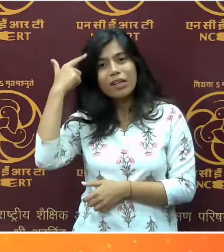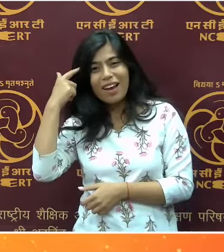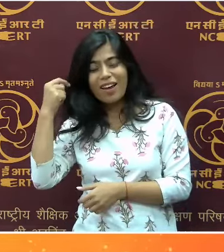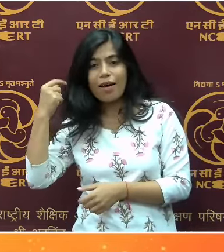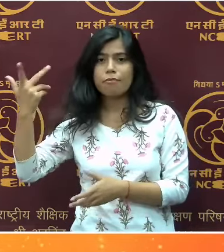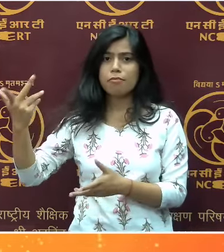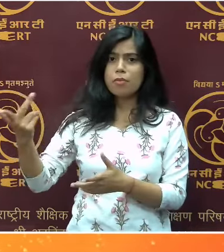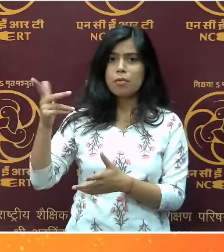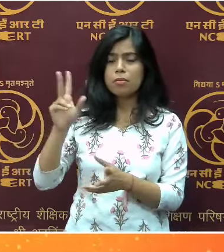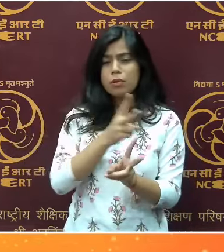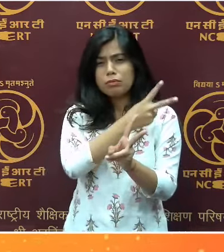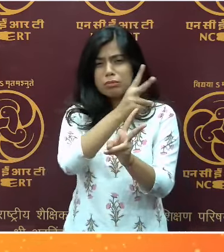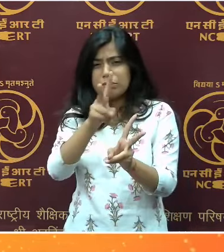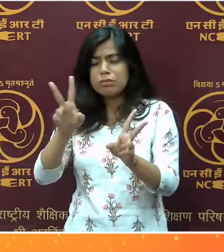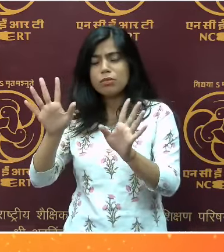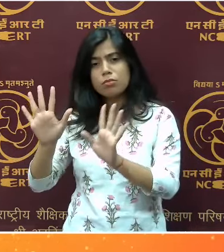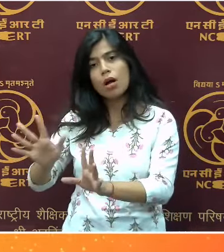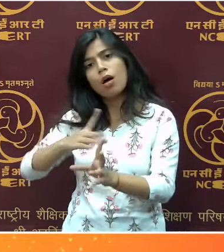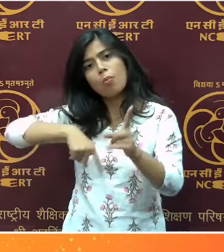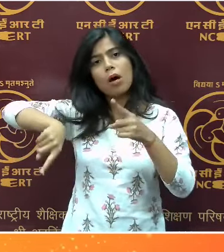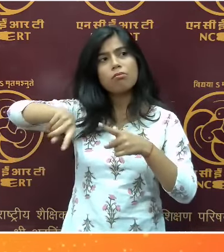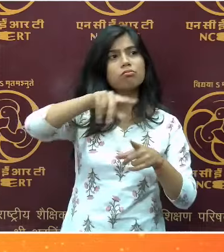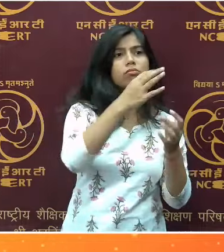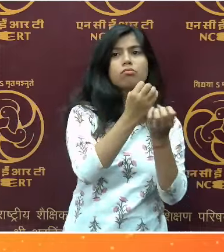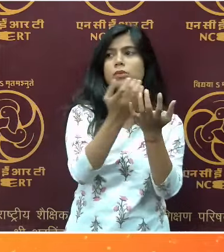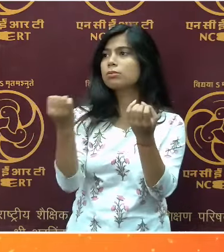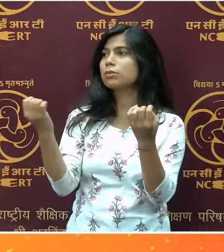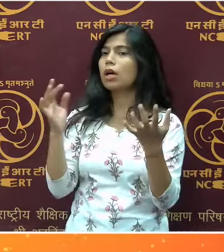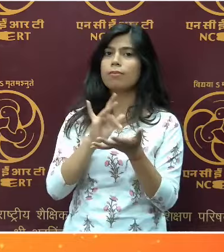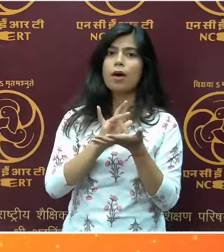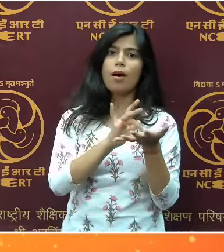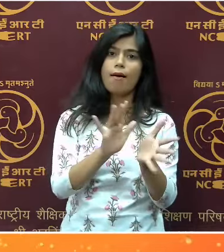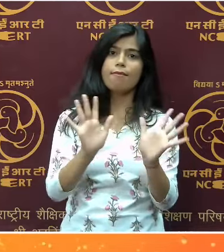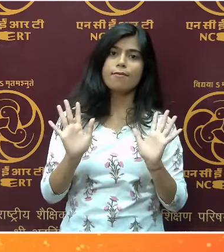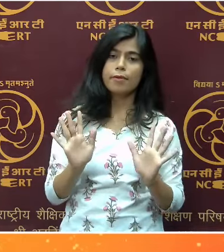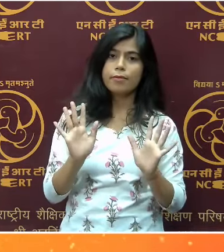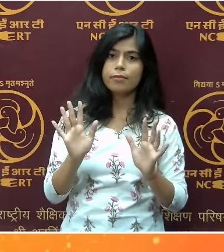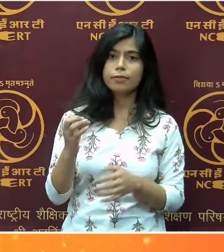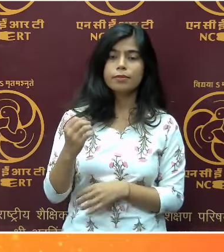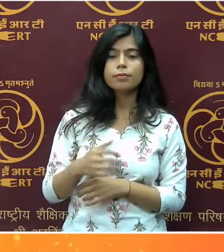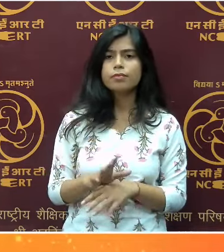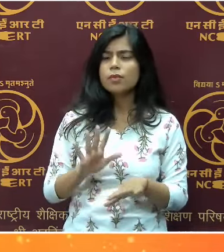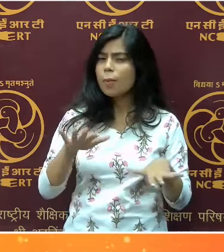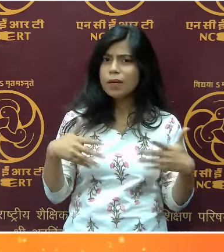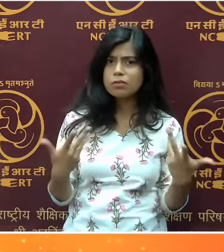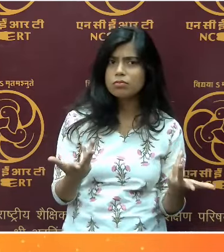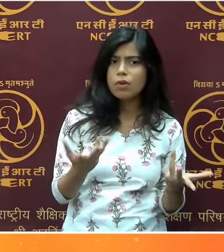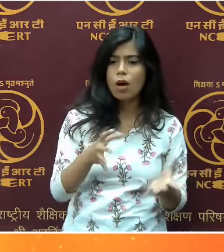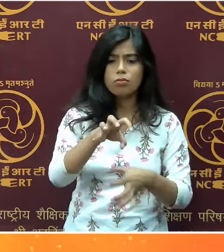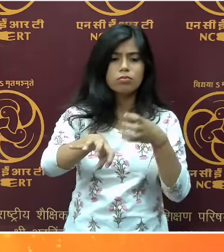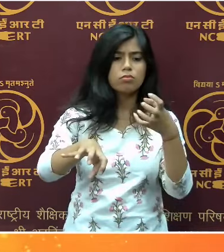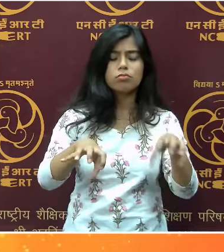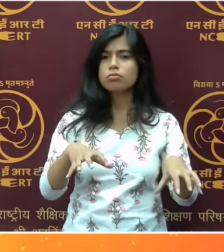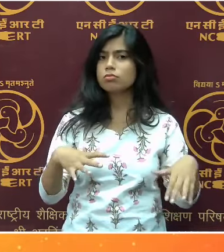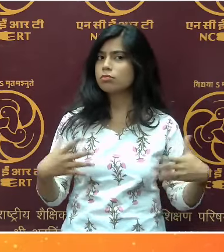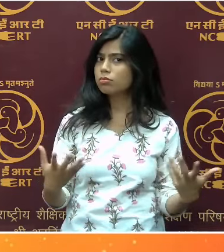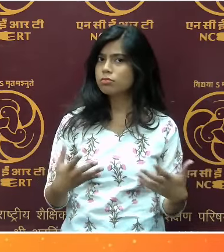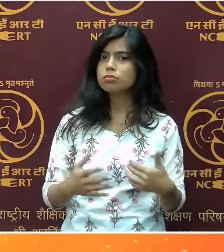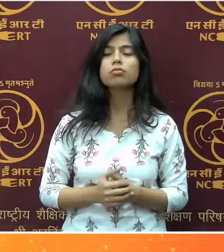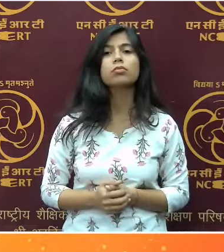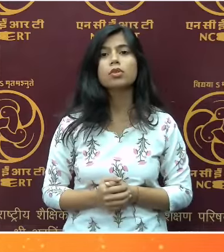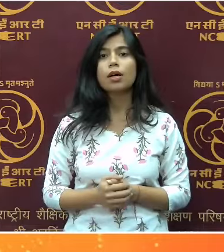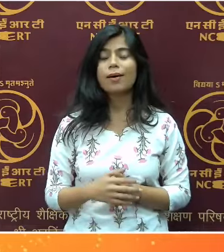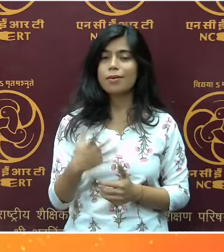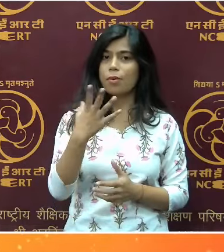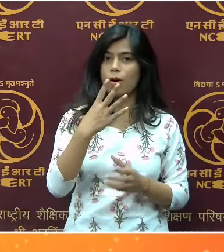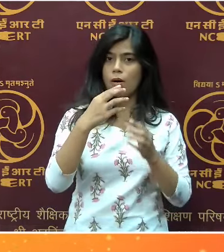banyan has electric charge. So, everywhere charges are there. But how these charges are distributed? Look at this, the